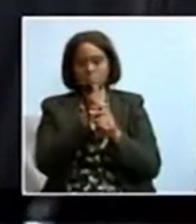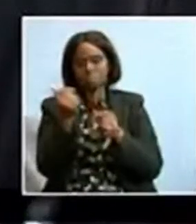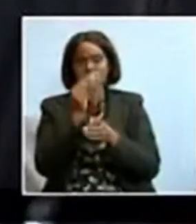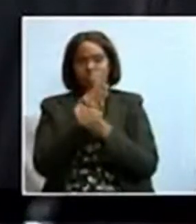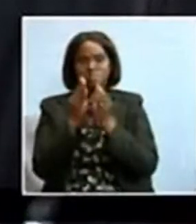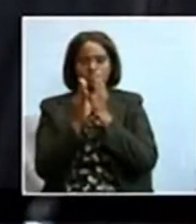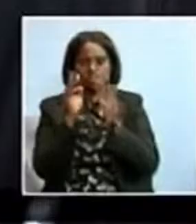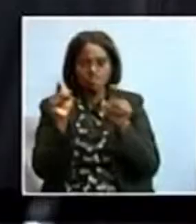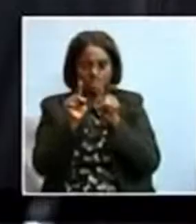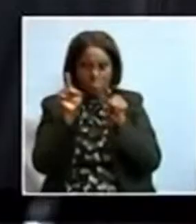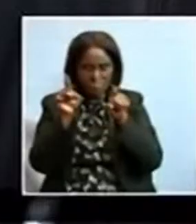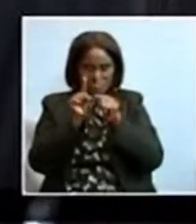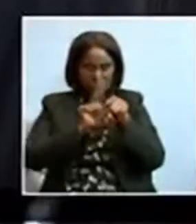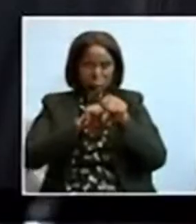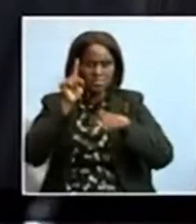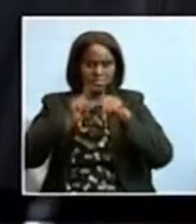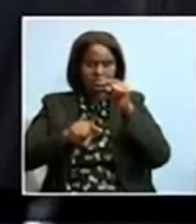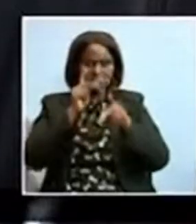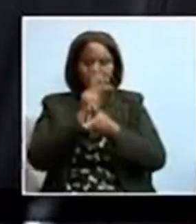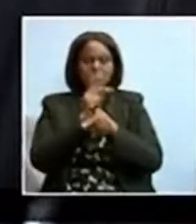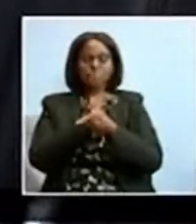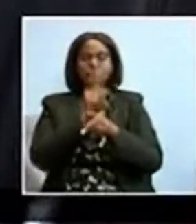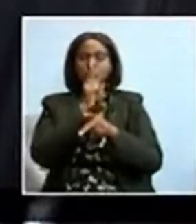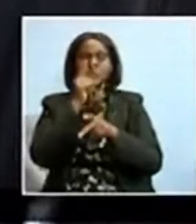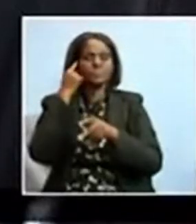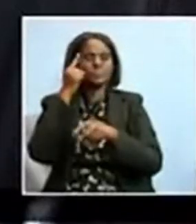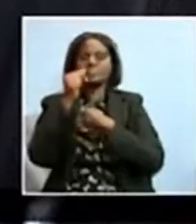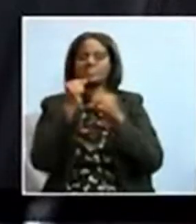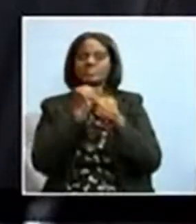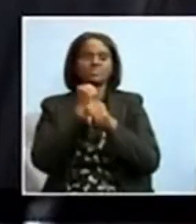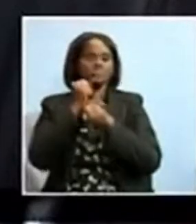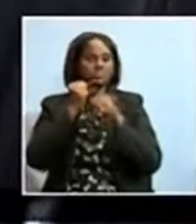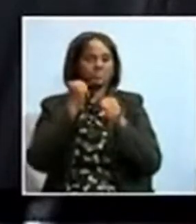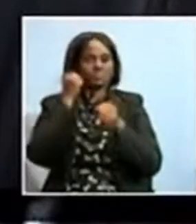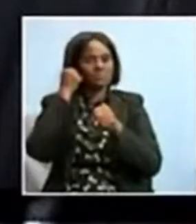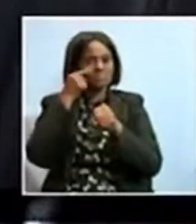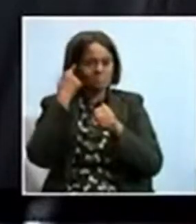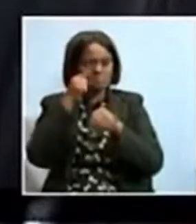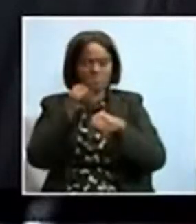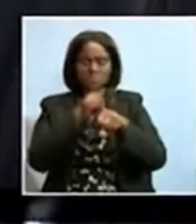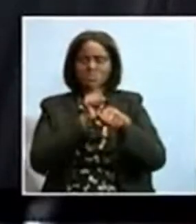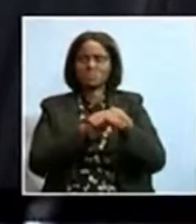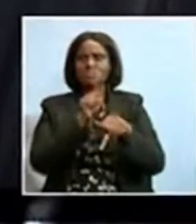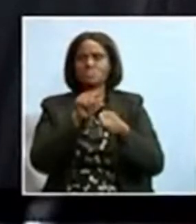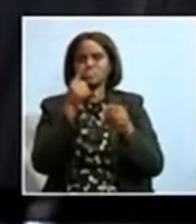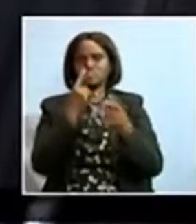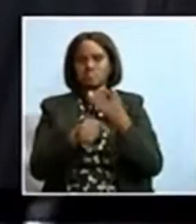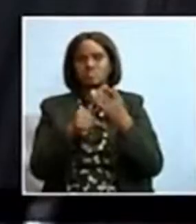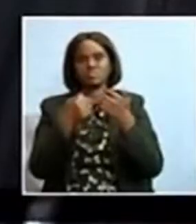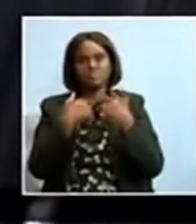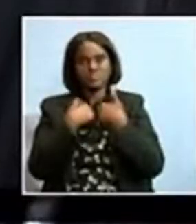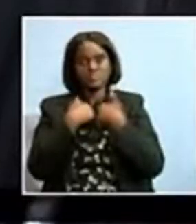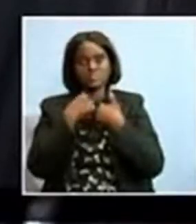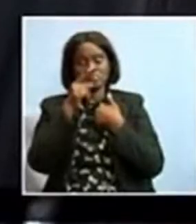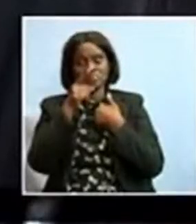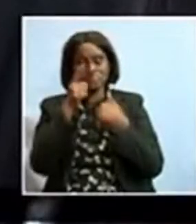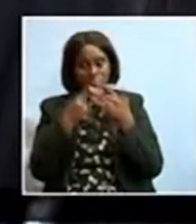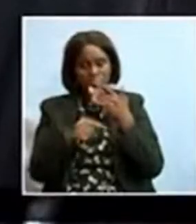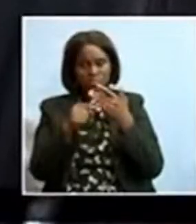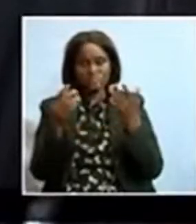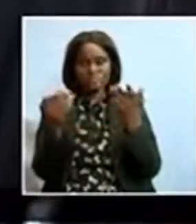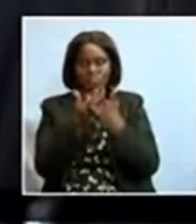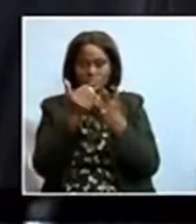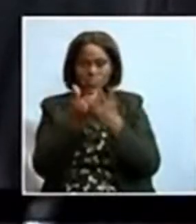cannot just keep quiet for so many years, for such a long time. What is the